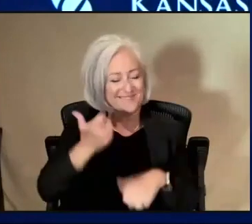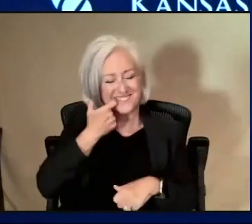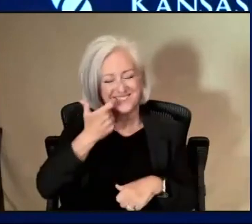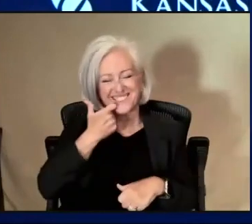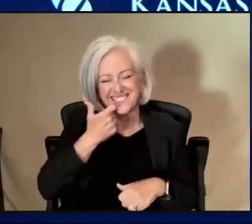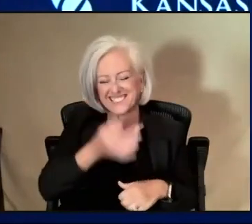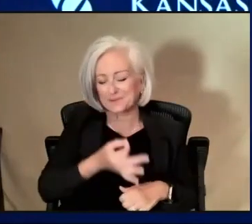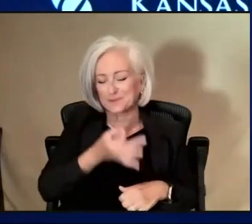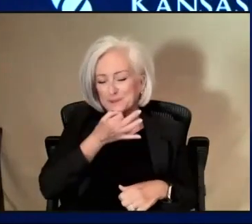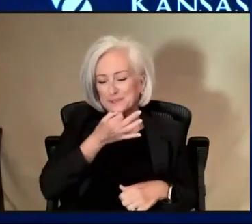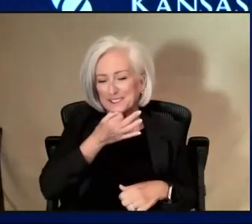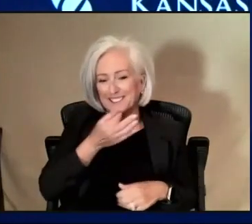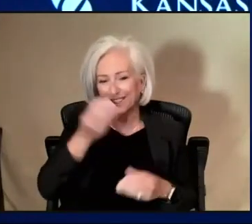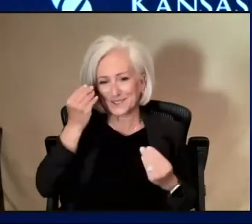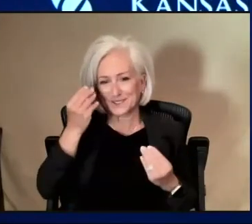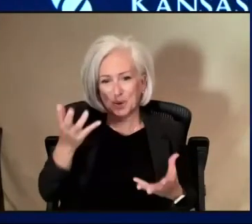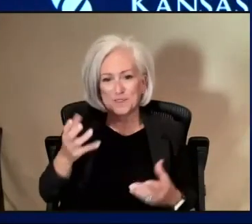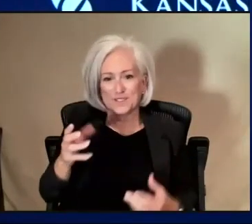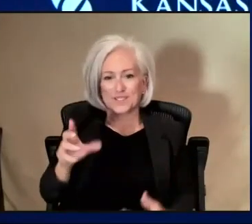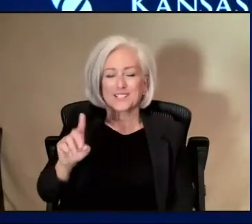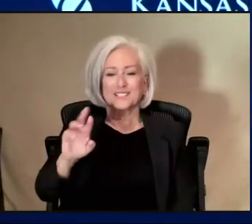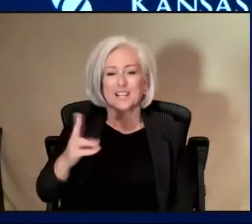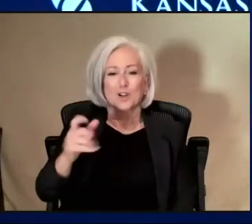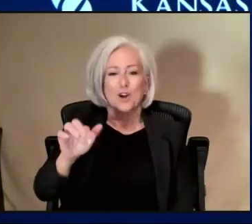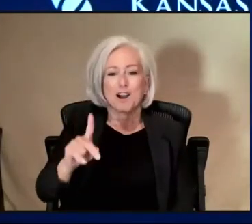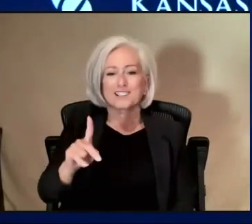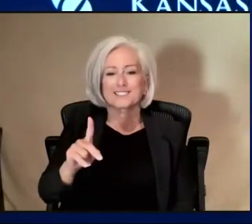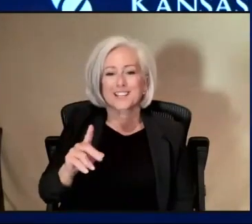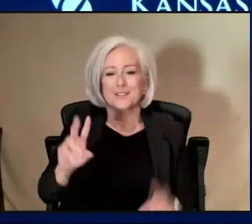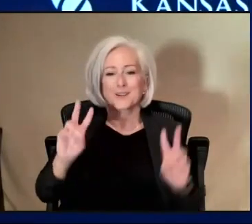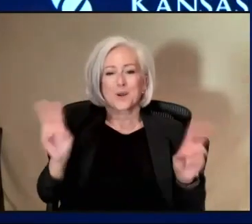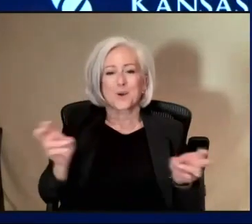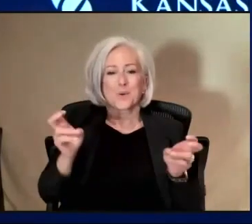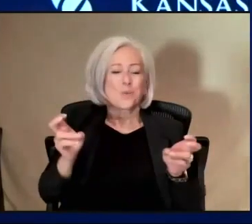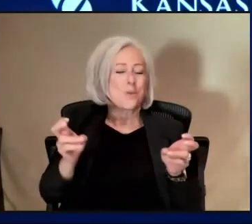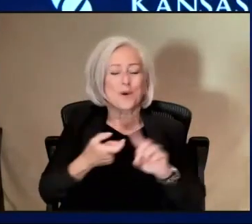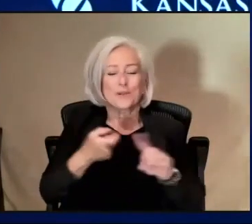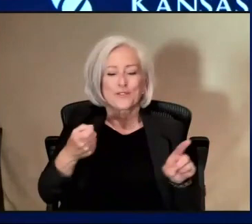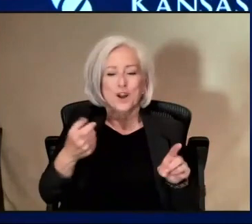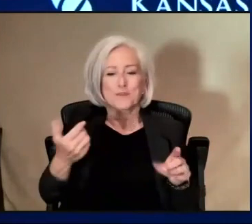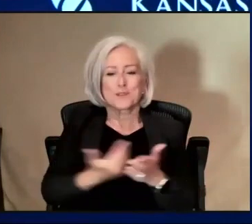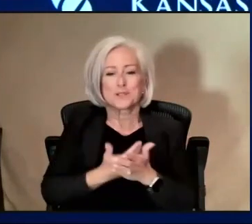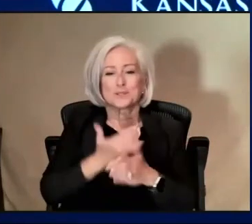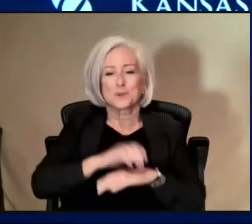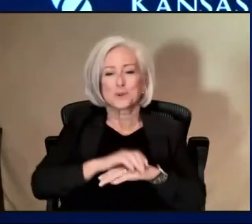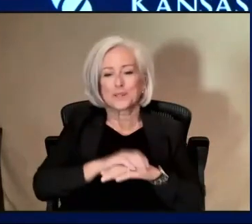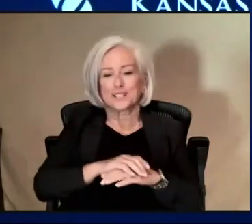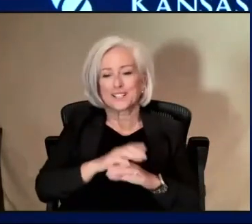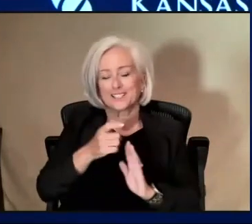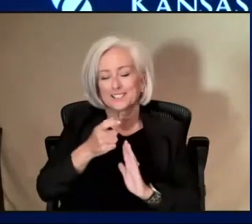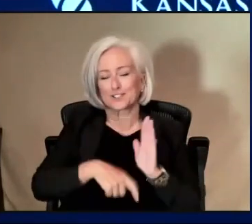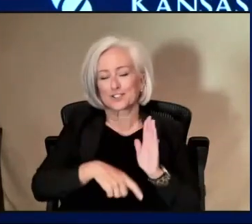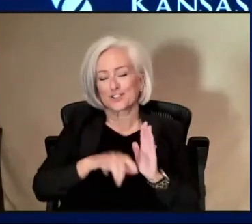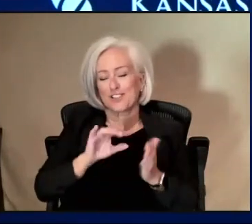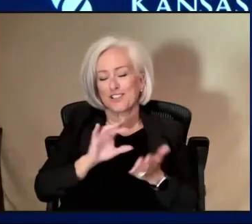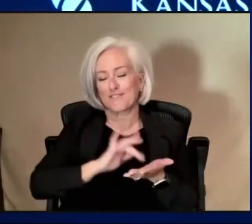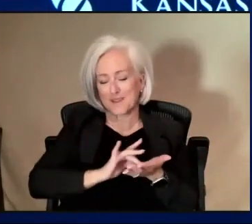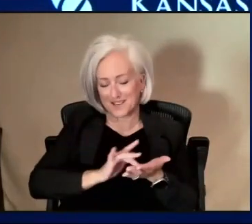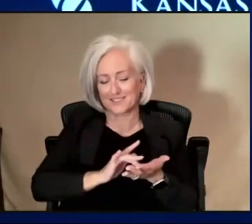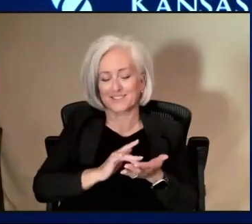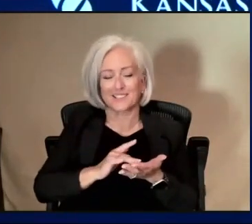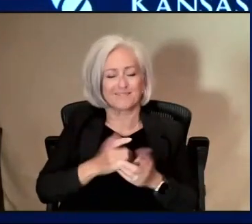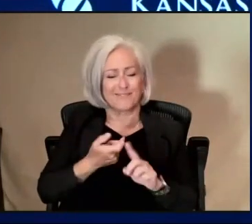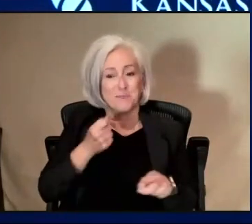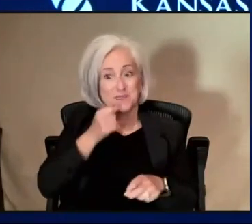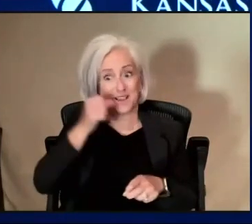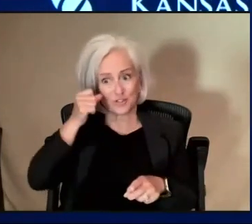is quoting the New England Journal of Medicine from yesterday. So, they keep on they really know this data well in terms of sharing